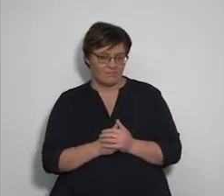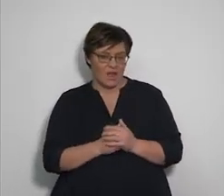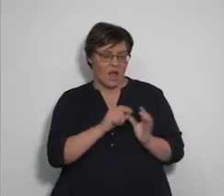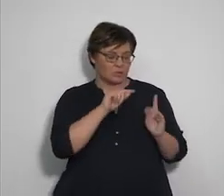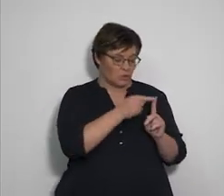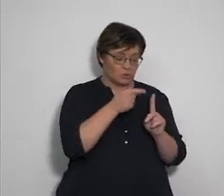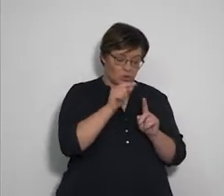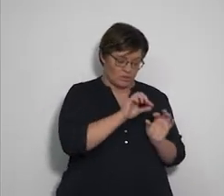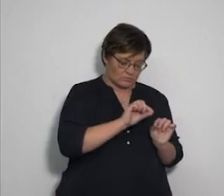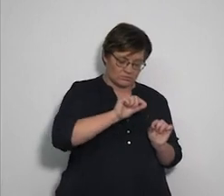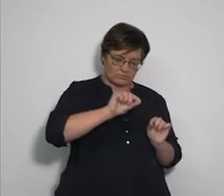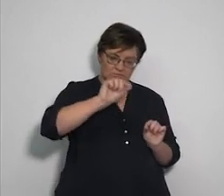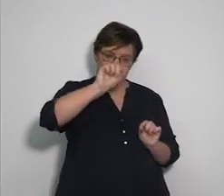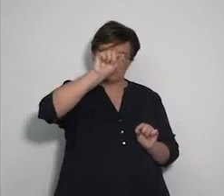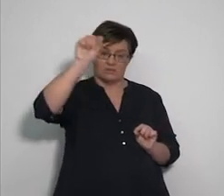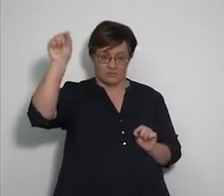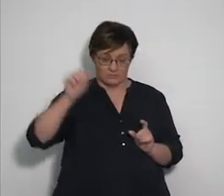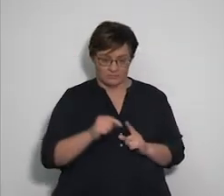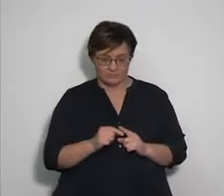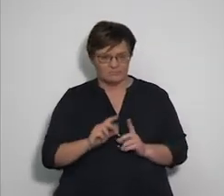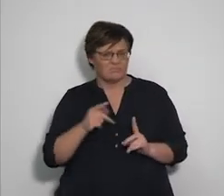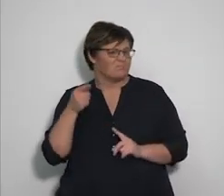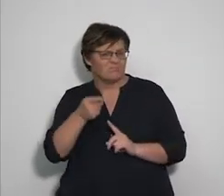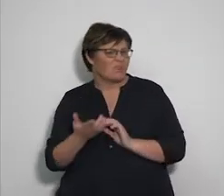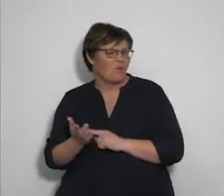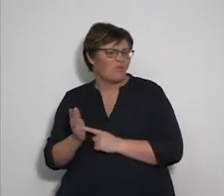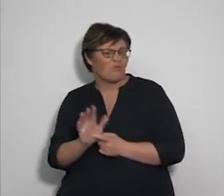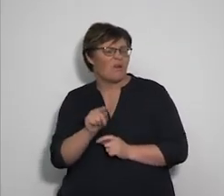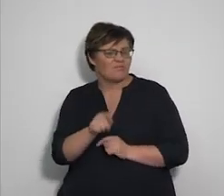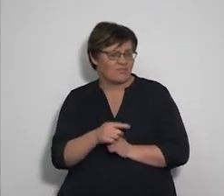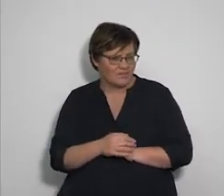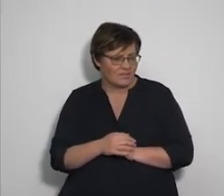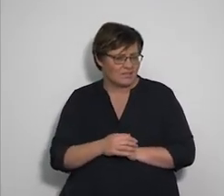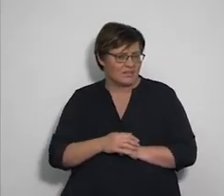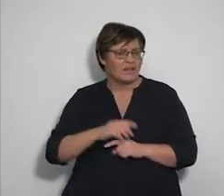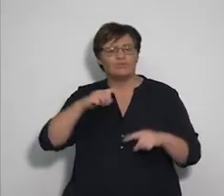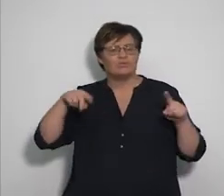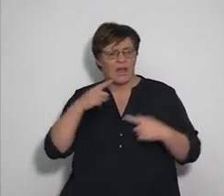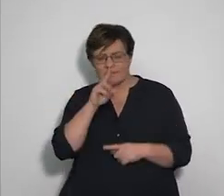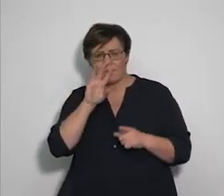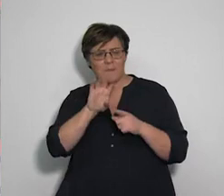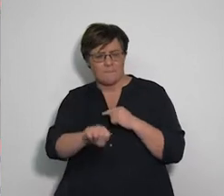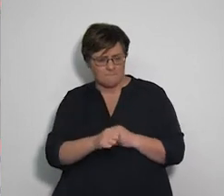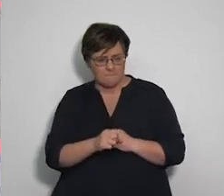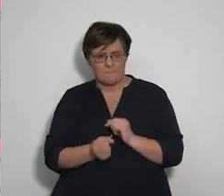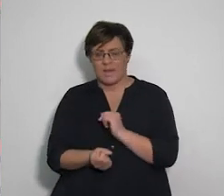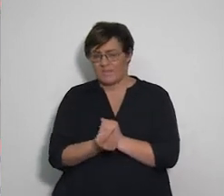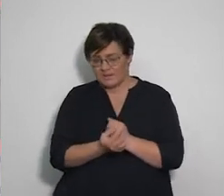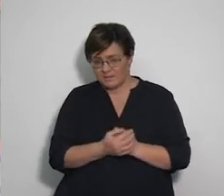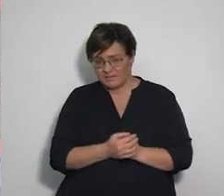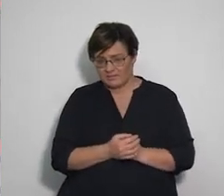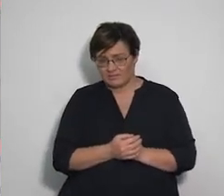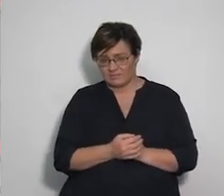line joining the points. What kind of graph and trend do you now